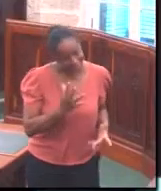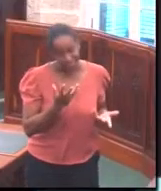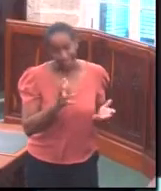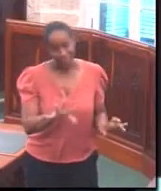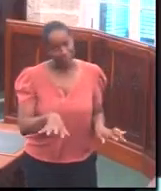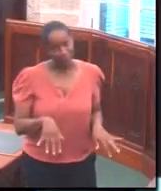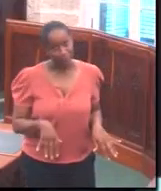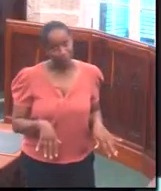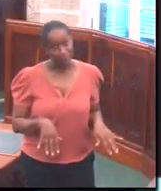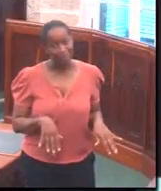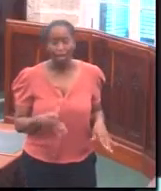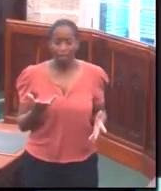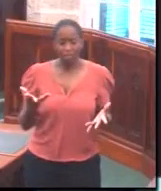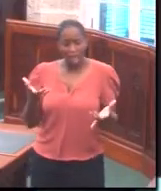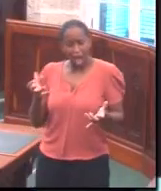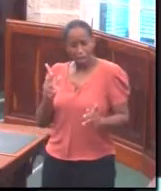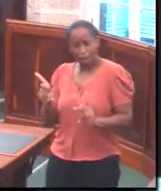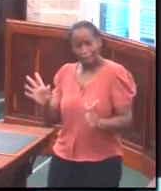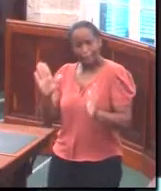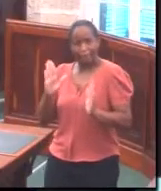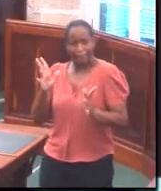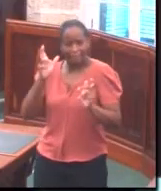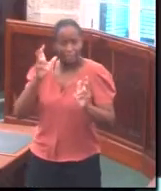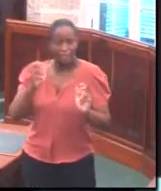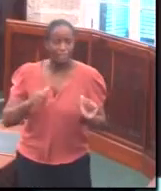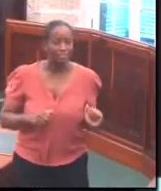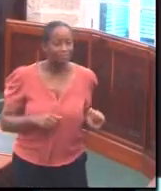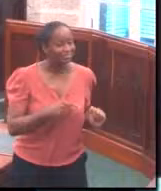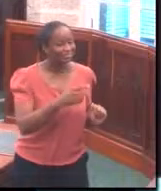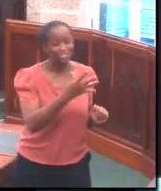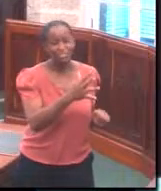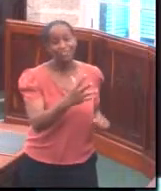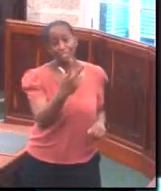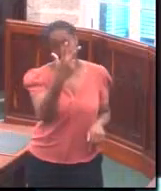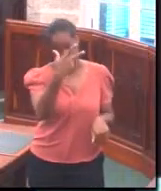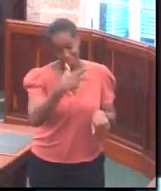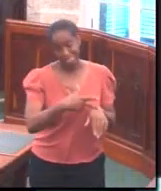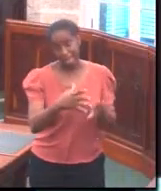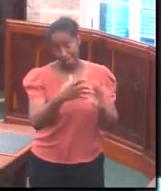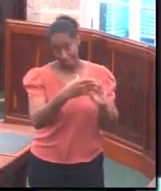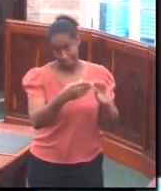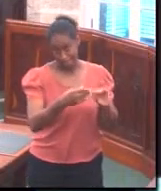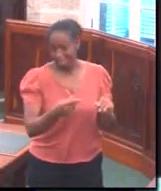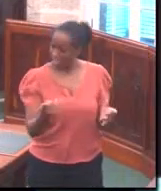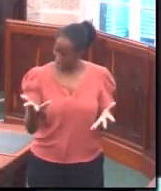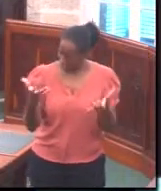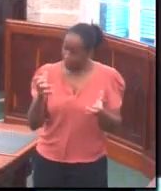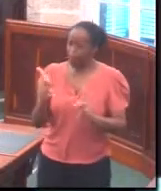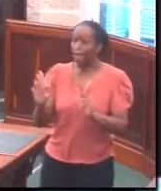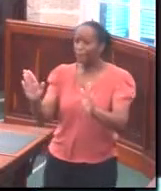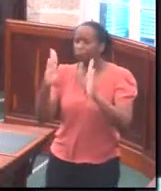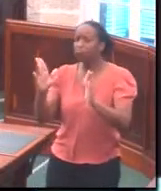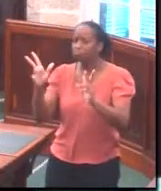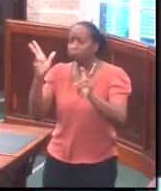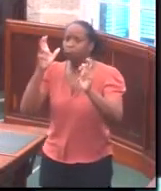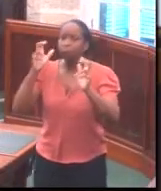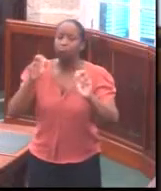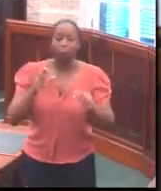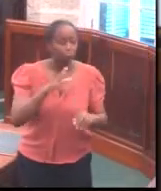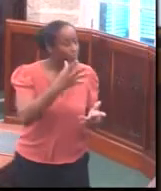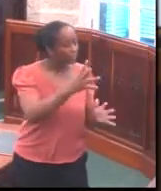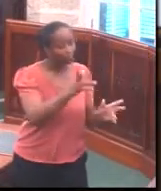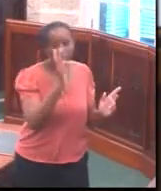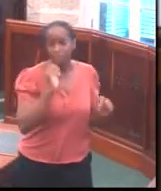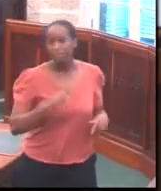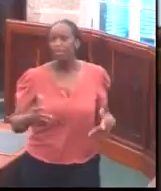3 times already, Honourable Member, Yes, because I want to be heard. and it has been heard. Thank you very much, sir. I want all of them to hear it because two came in here